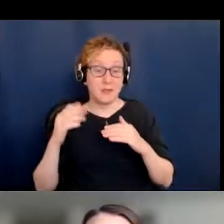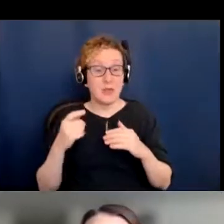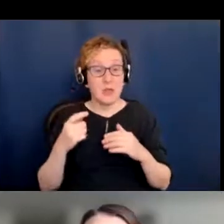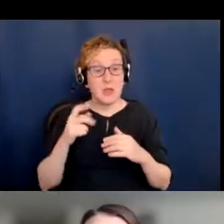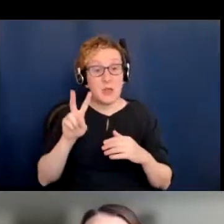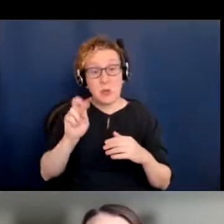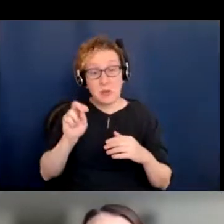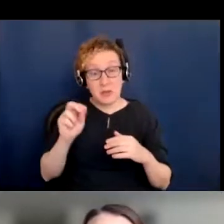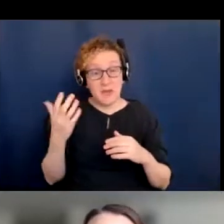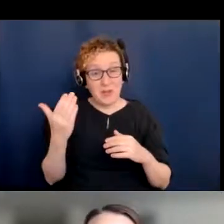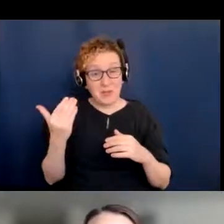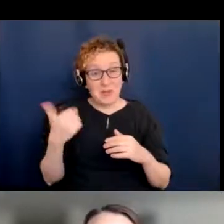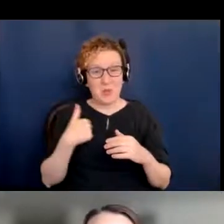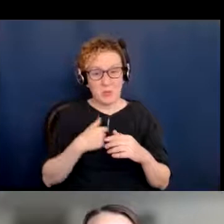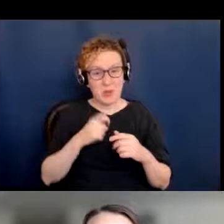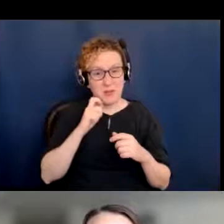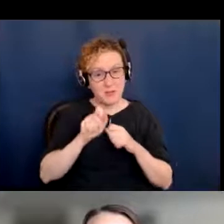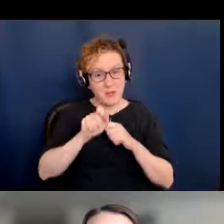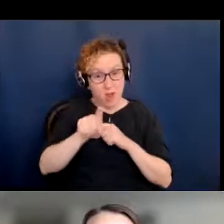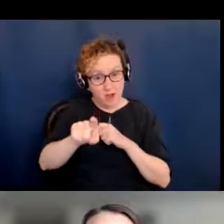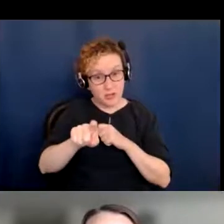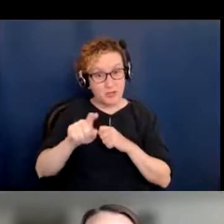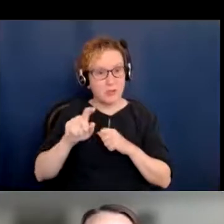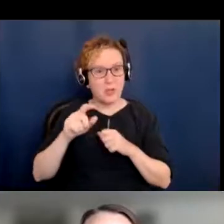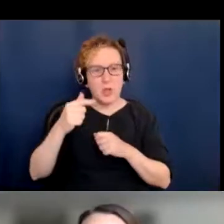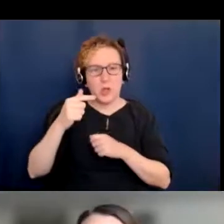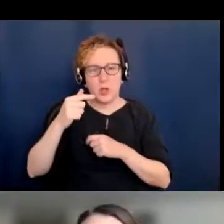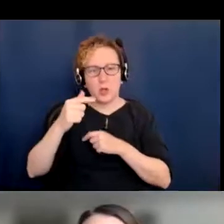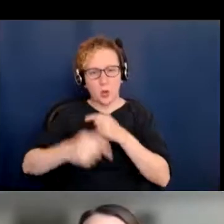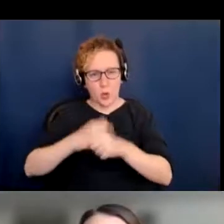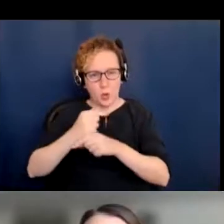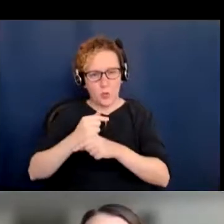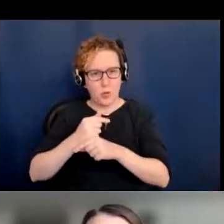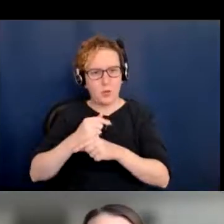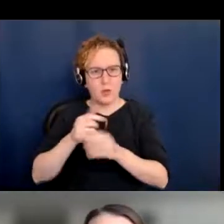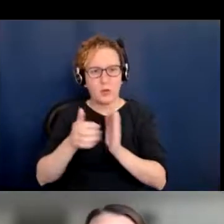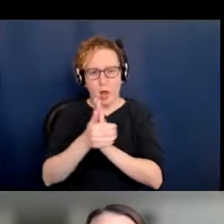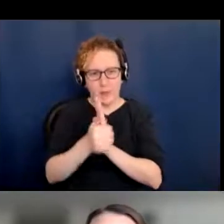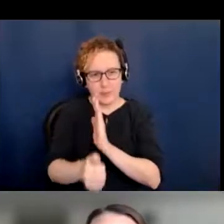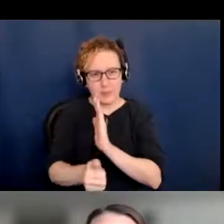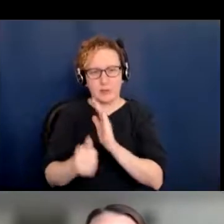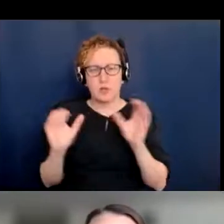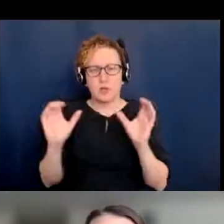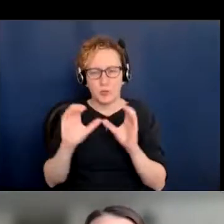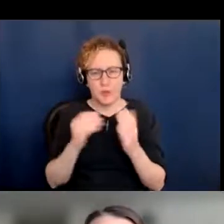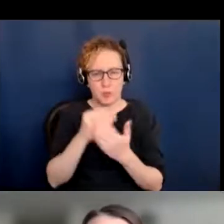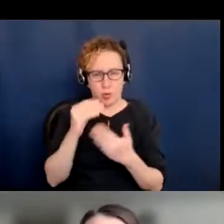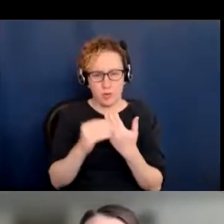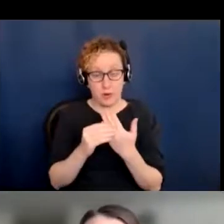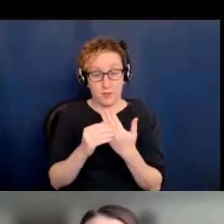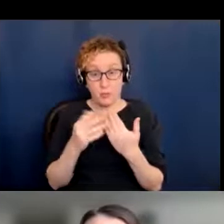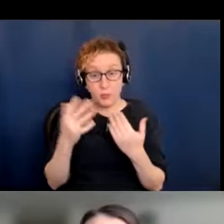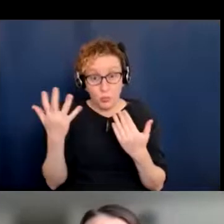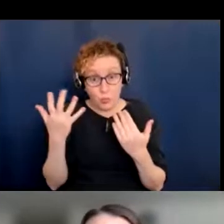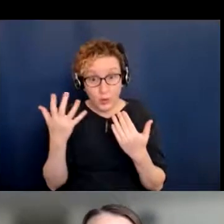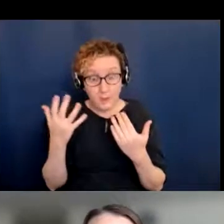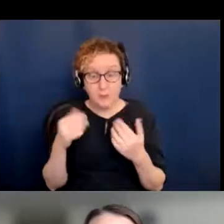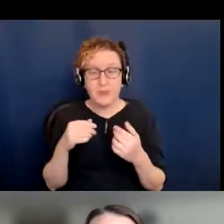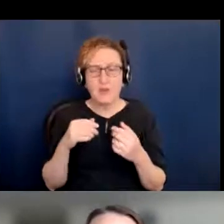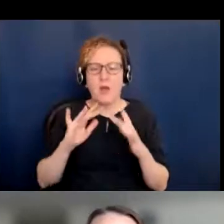Competence Certificate Program, which is an online curriculum that complemented study